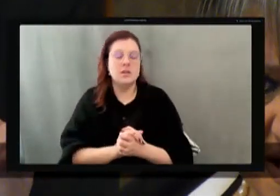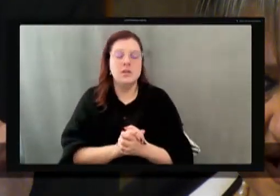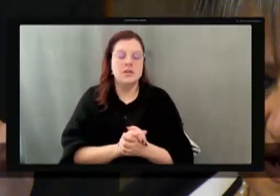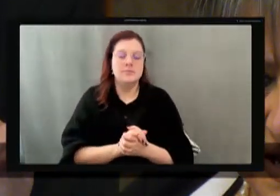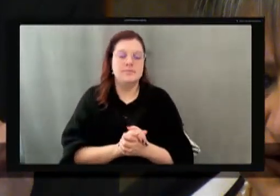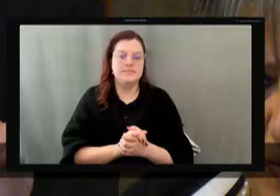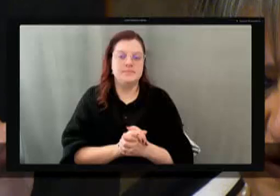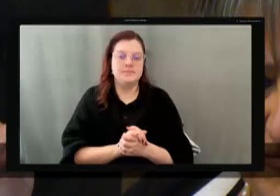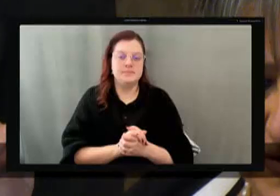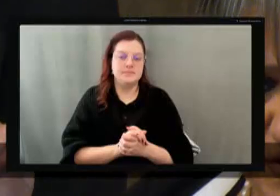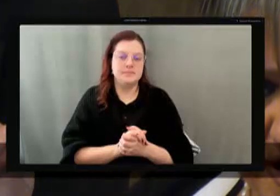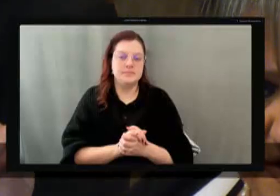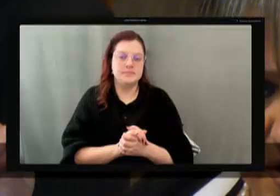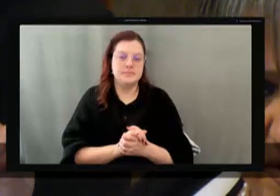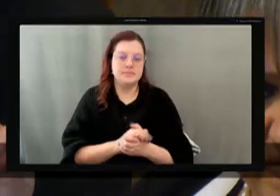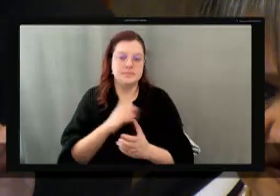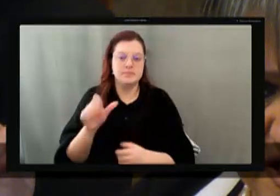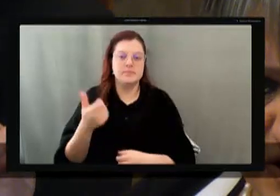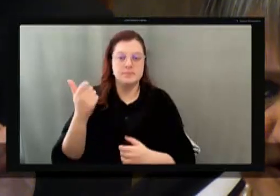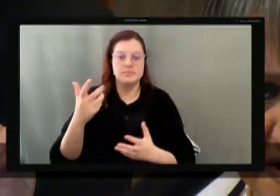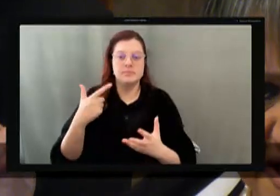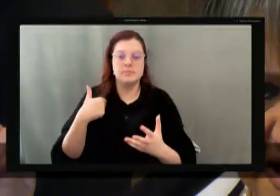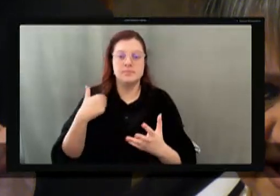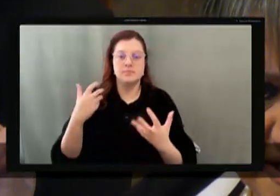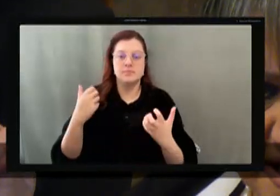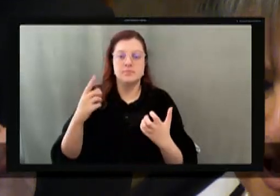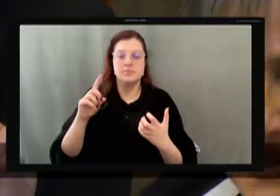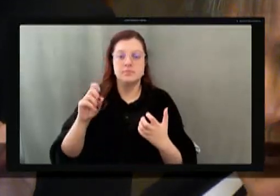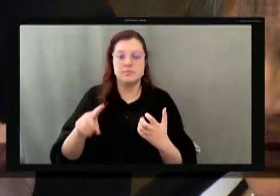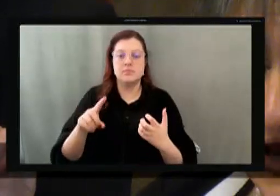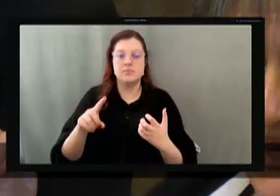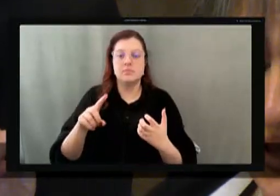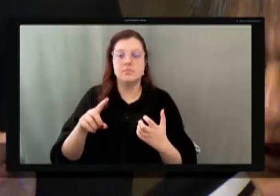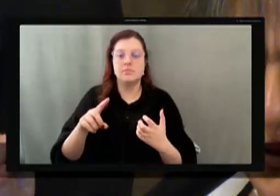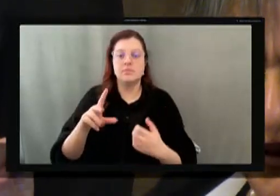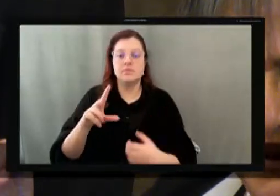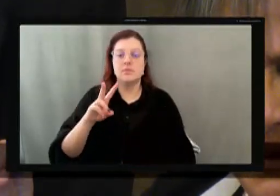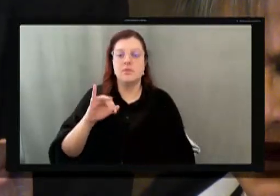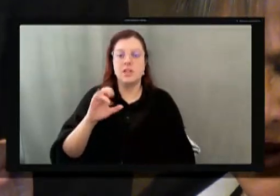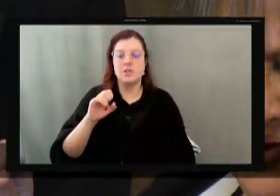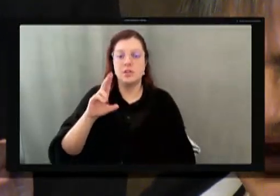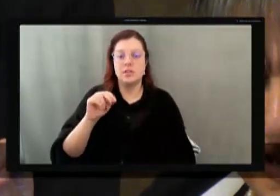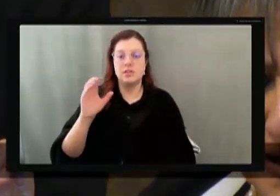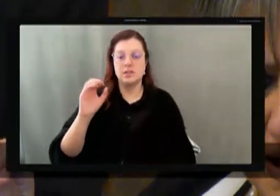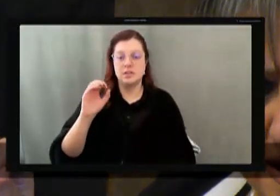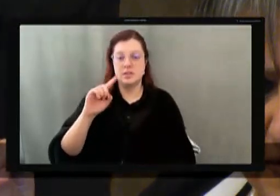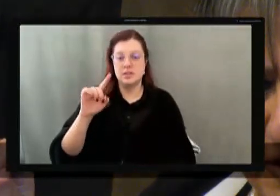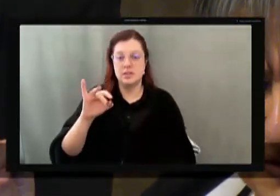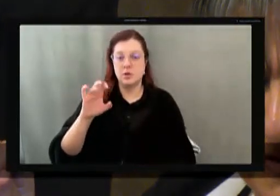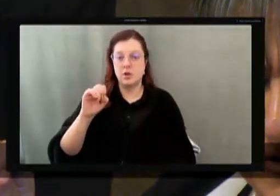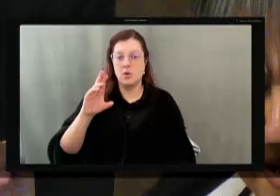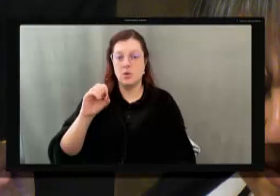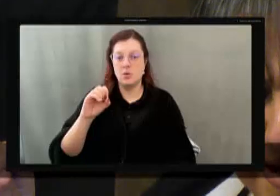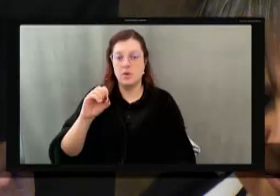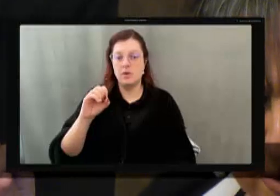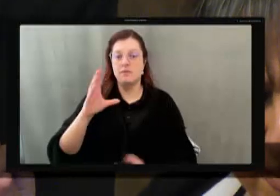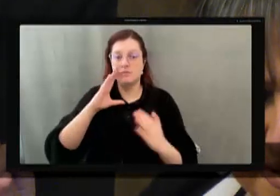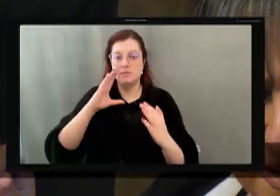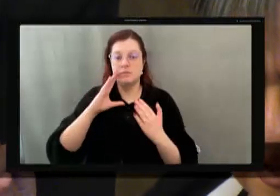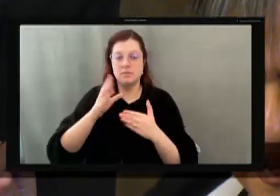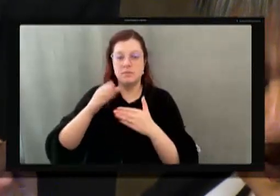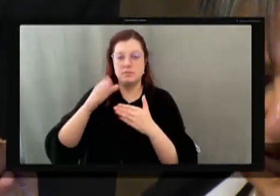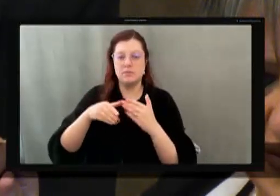Then the other thing I want to ask, so this, where the Vision Zero Focus Complete Streets Design Manual, is that,